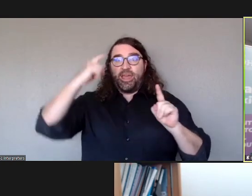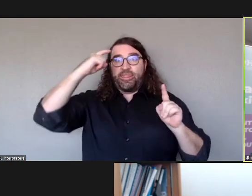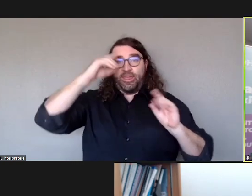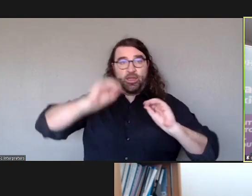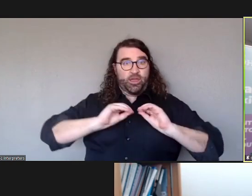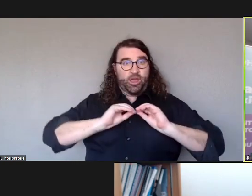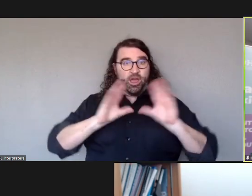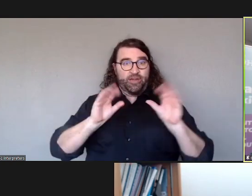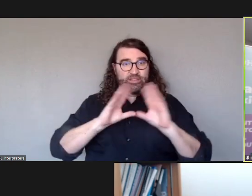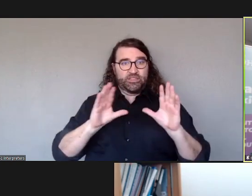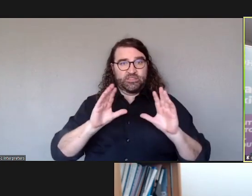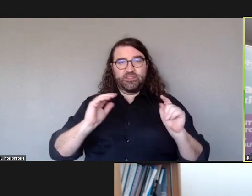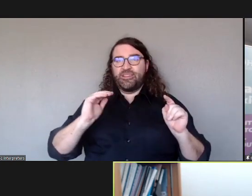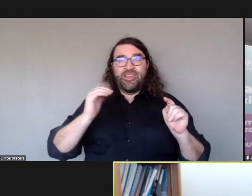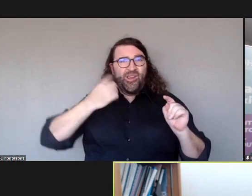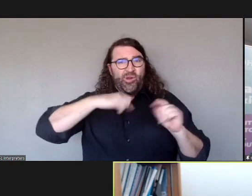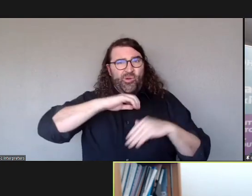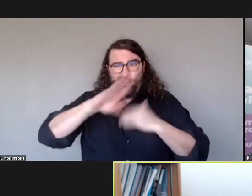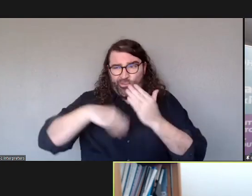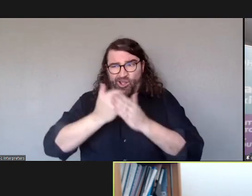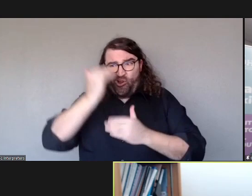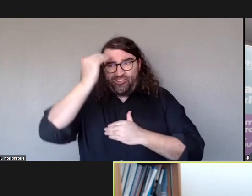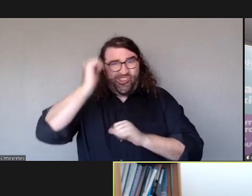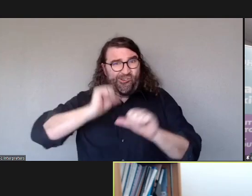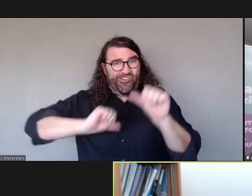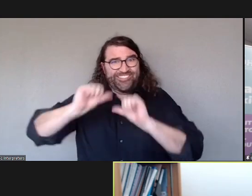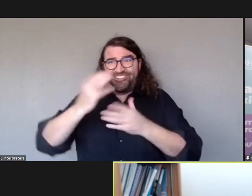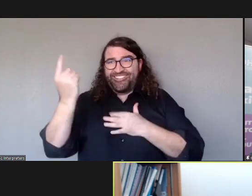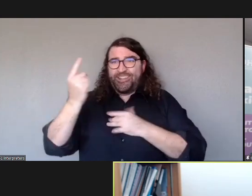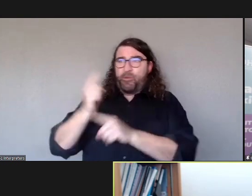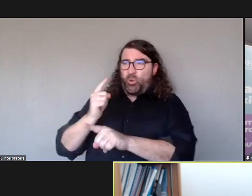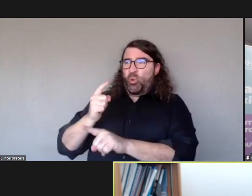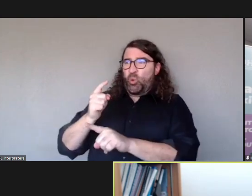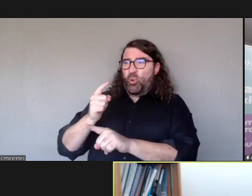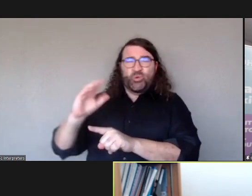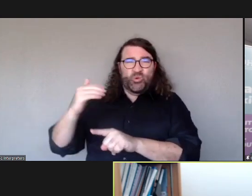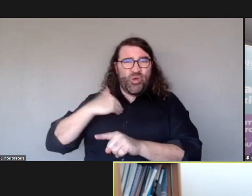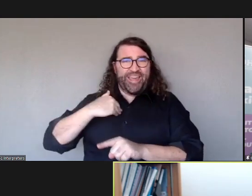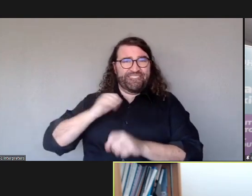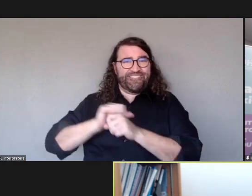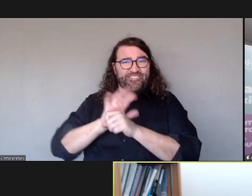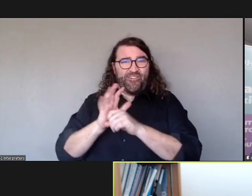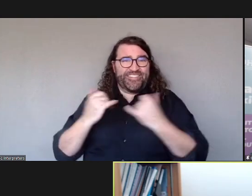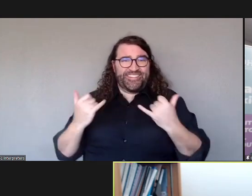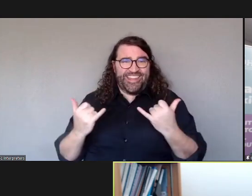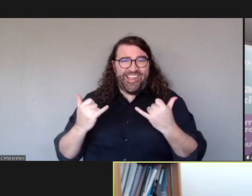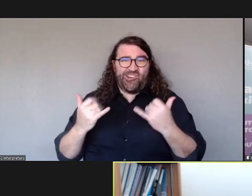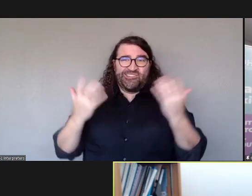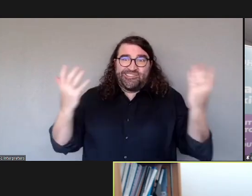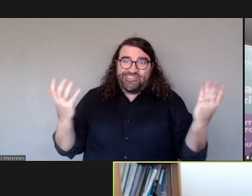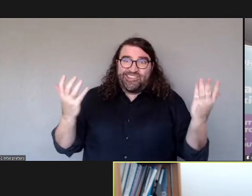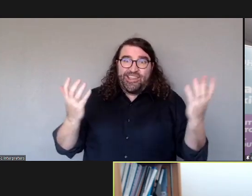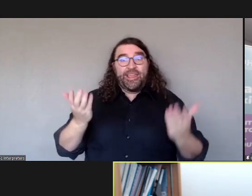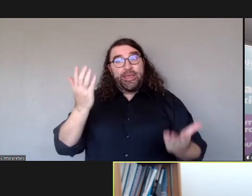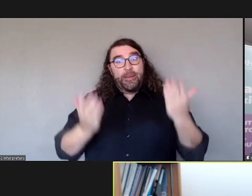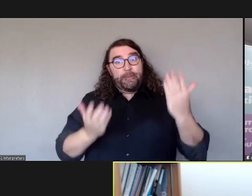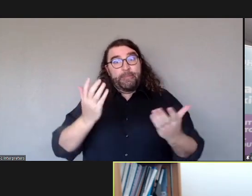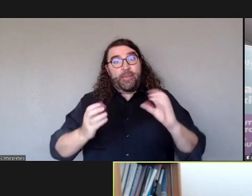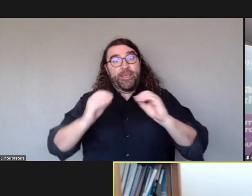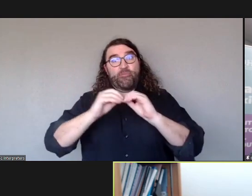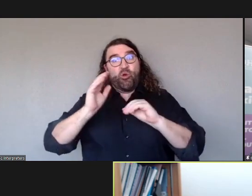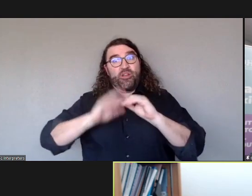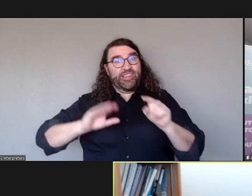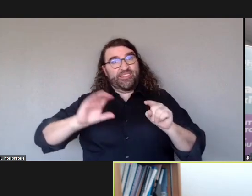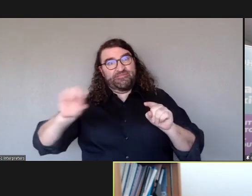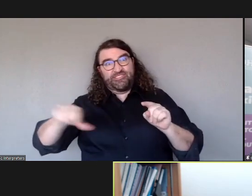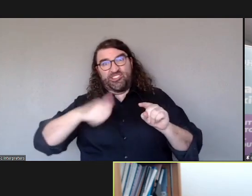obvious. We all know someone who's infected with COVID-19 right now, maybe more so than other periods of